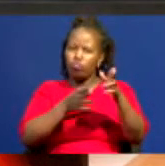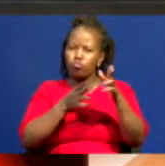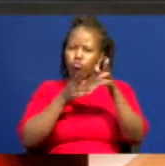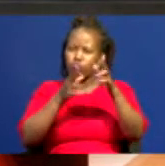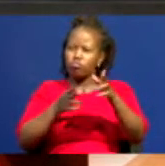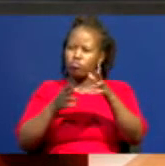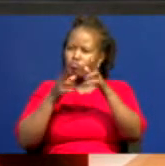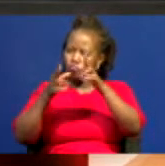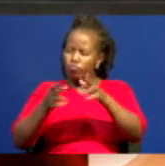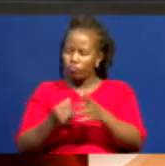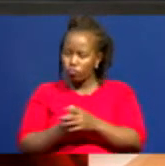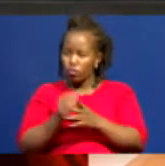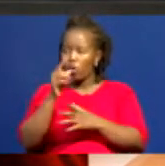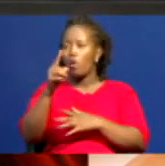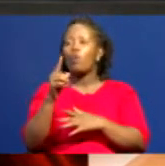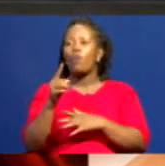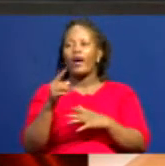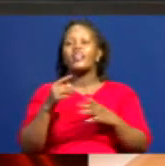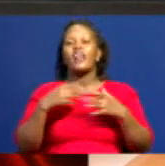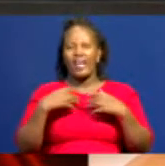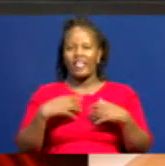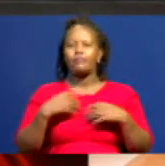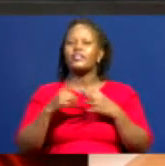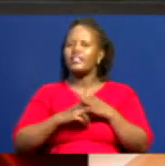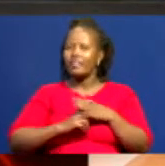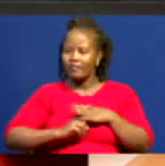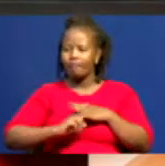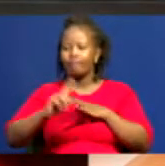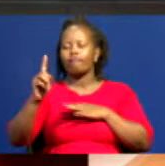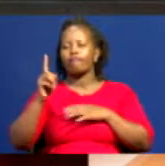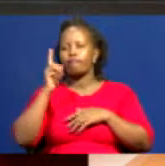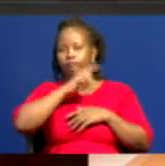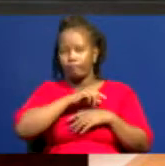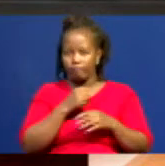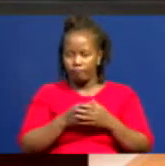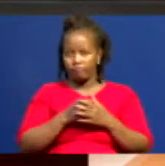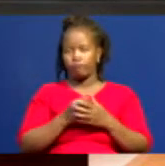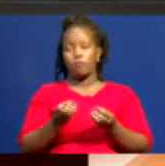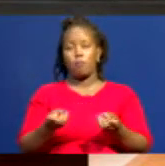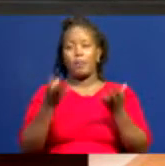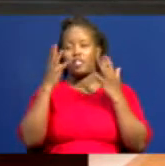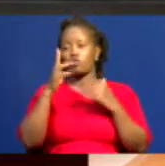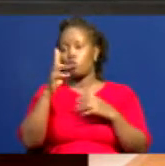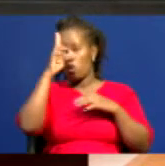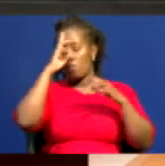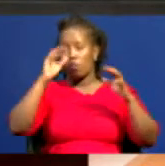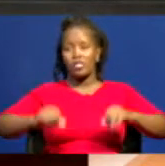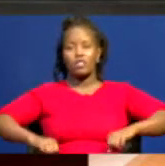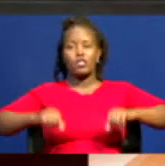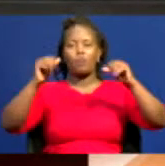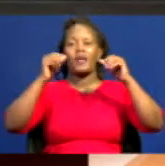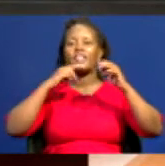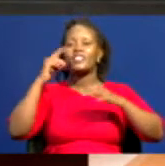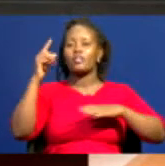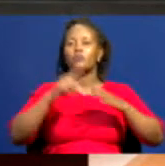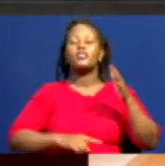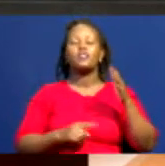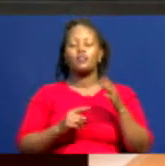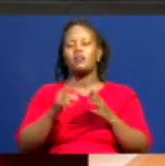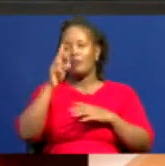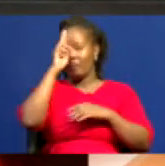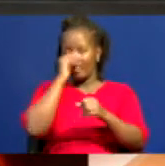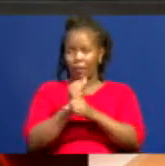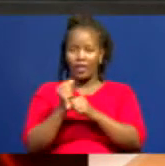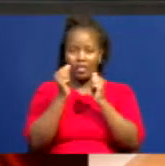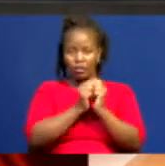other herder is reported to have escaped unhurt. Baringo Police Commander Julius Kiragu says security organs are working together to rid the